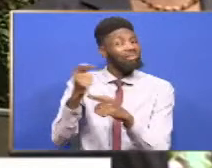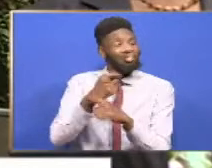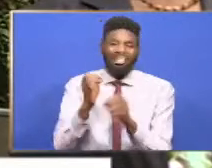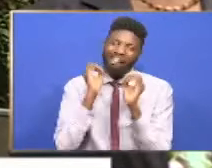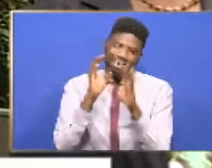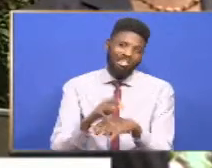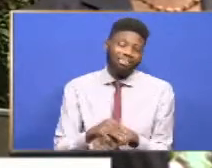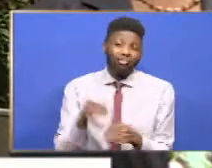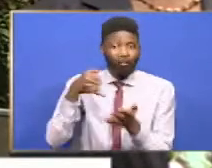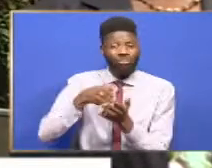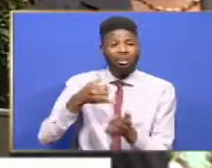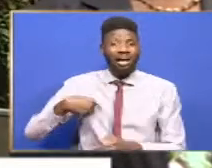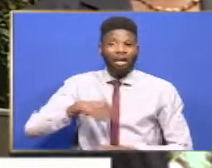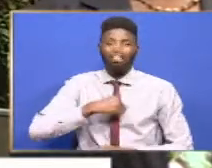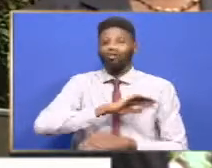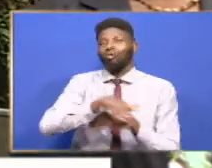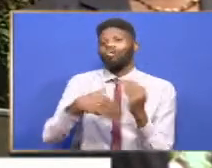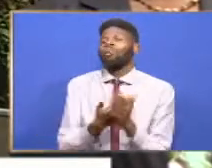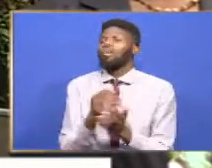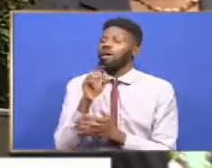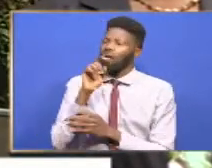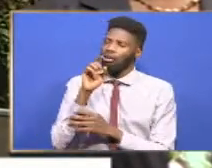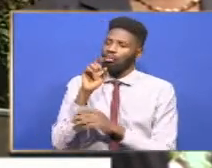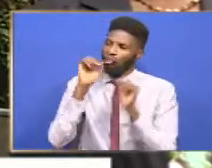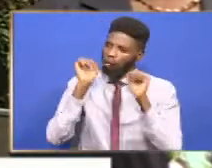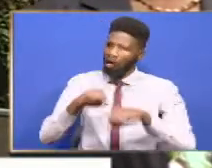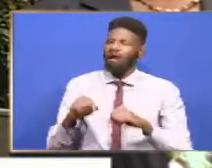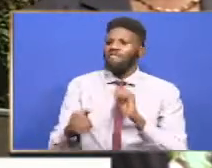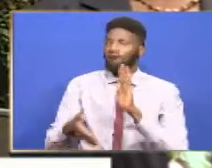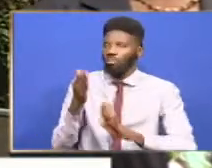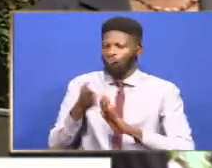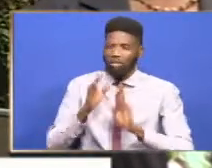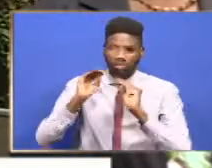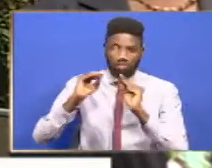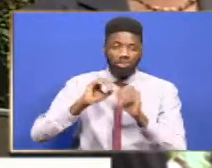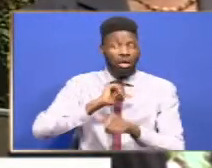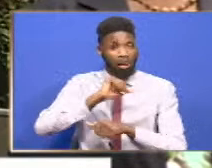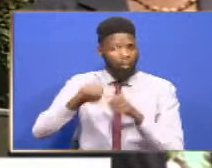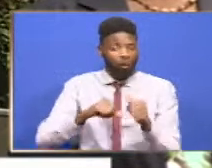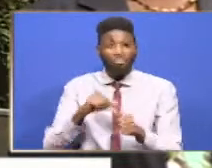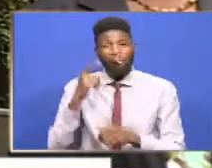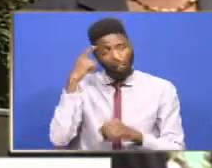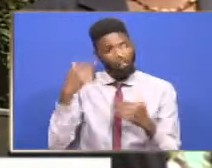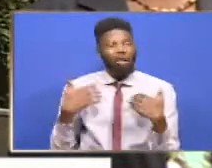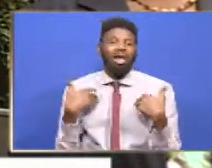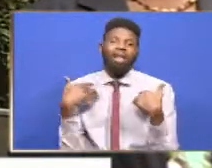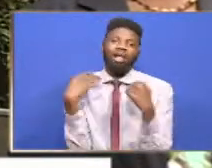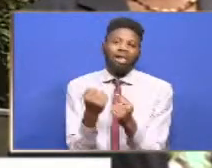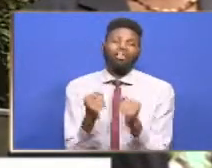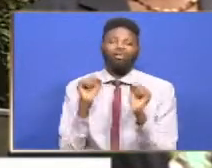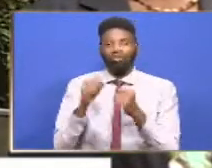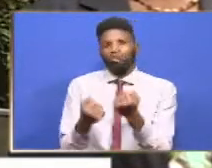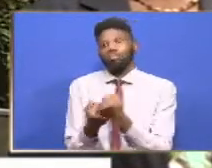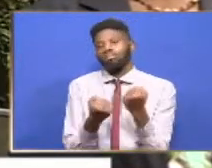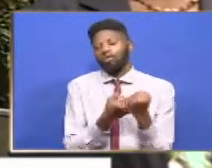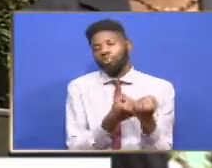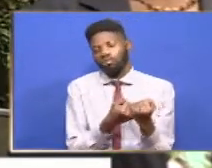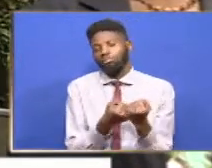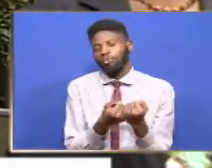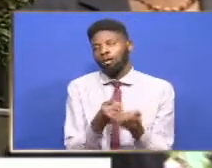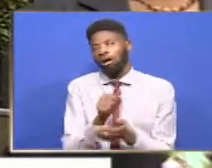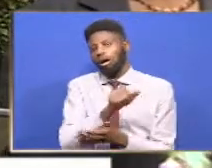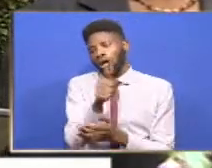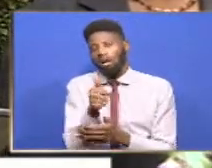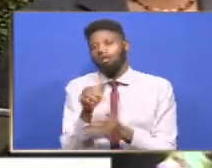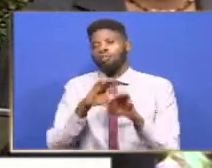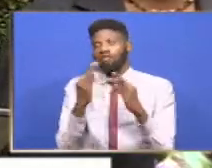here. We can quickly be sensitized on mental health, first aid, so that we can be able to support the rest of our